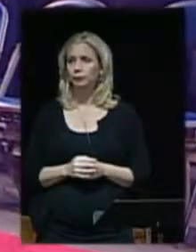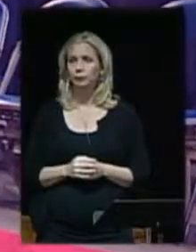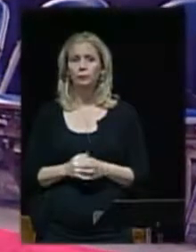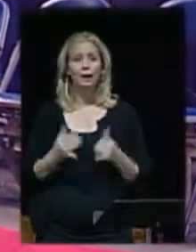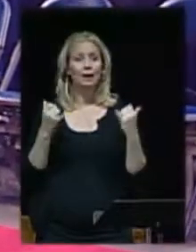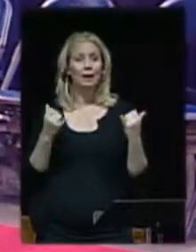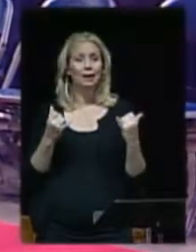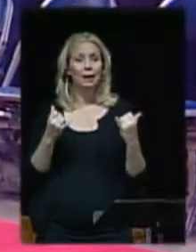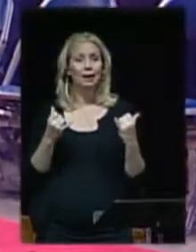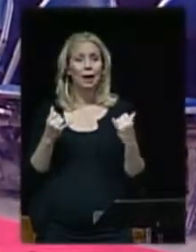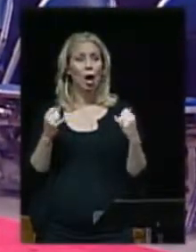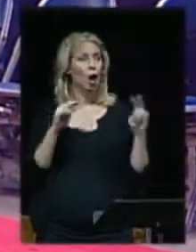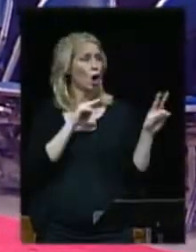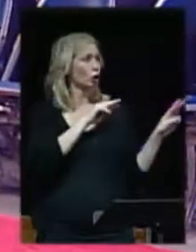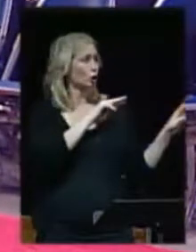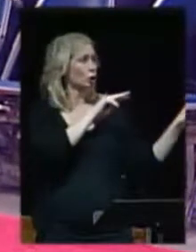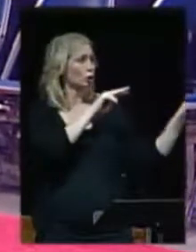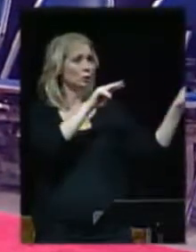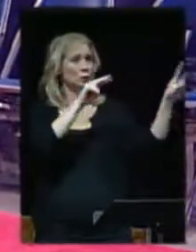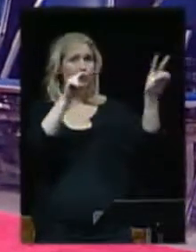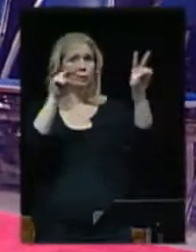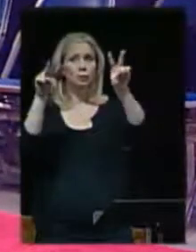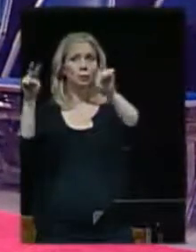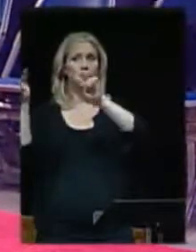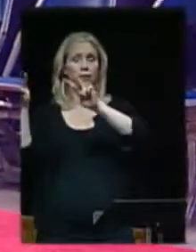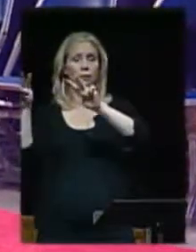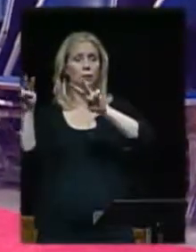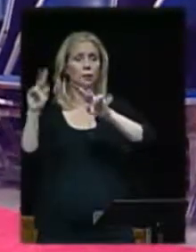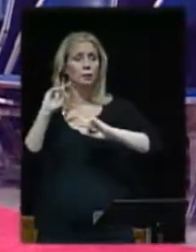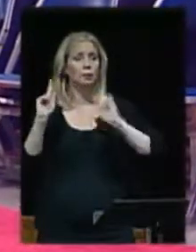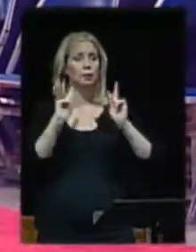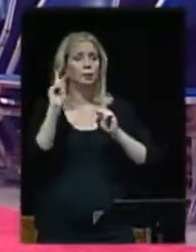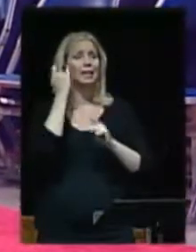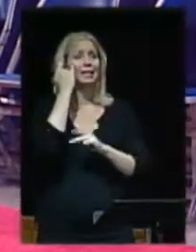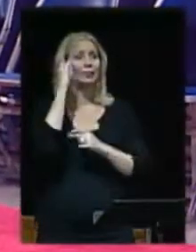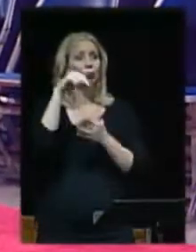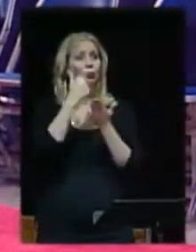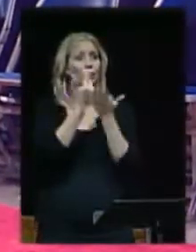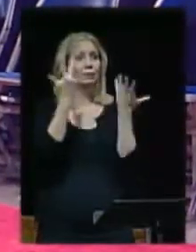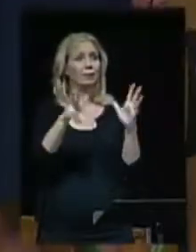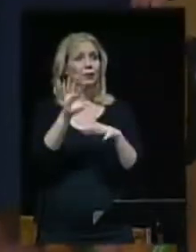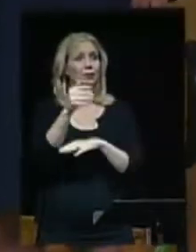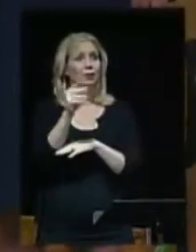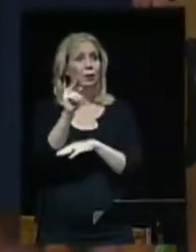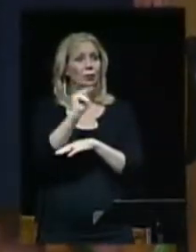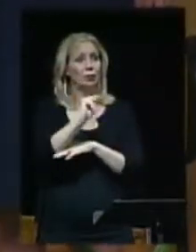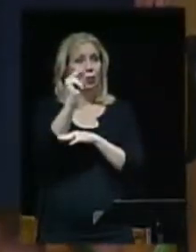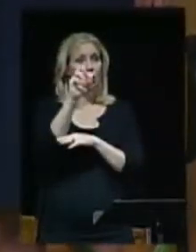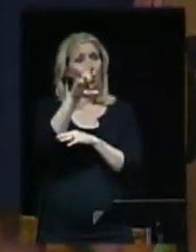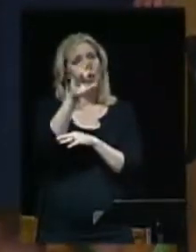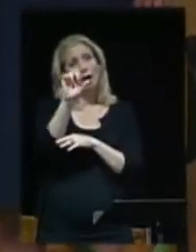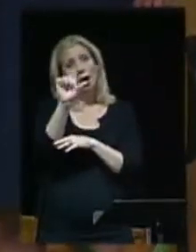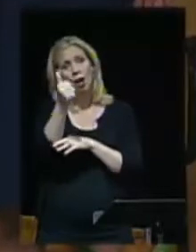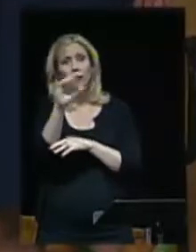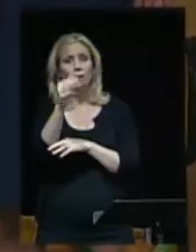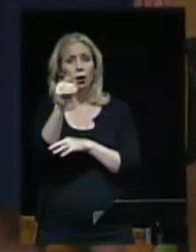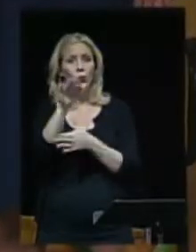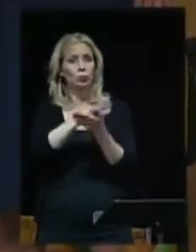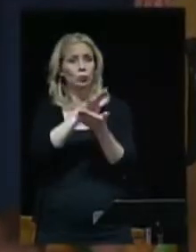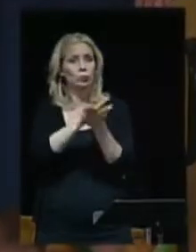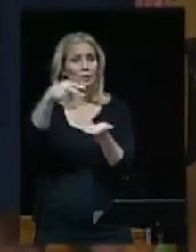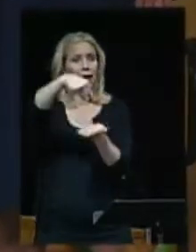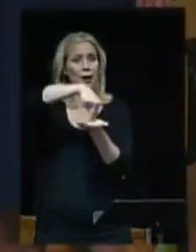Now I'd like you to turn to the audience. And those out in the audience who have graduated from Fargo North or any other Fargo Public School, please stand up.